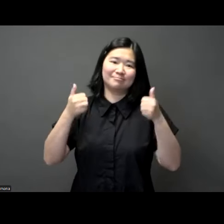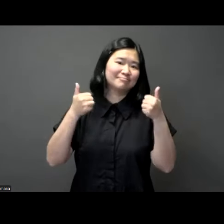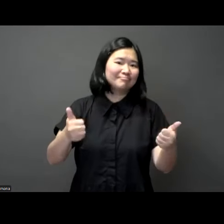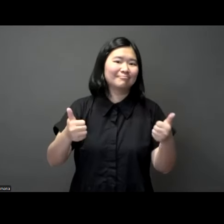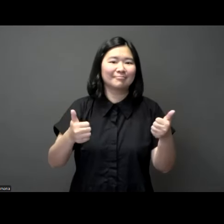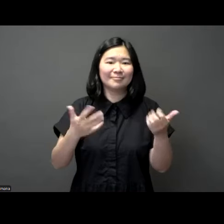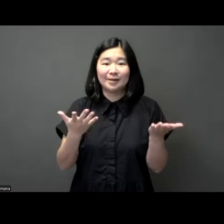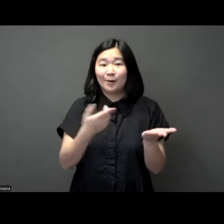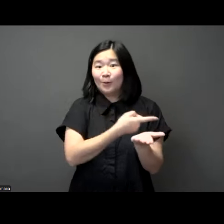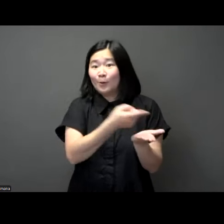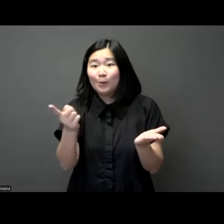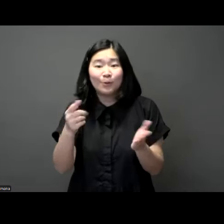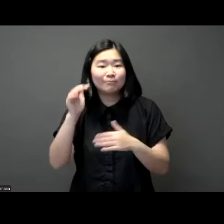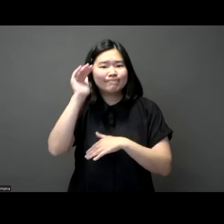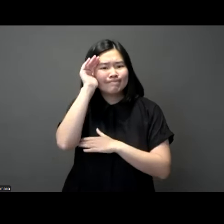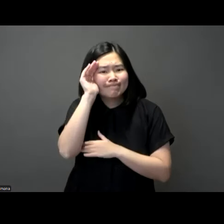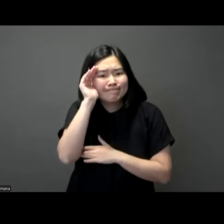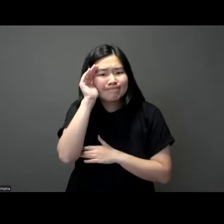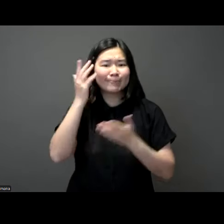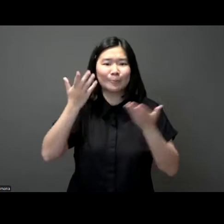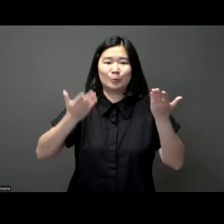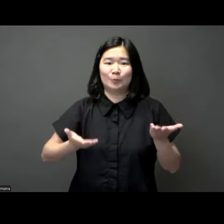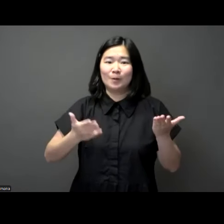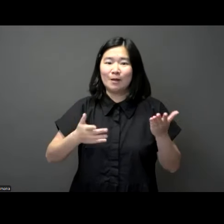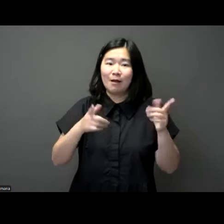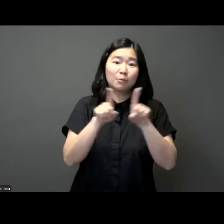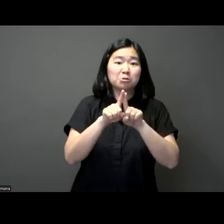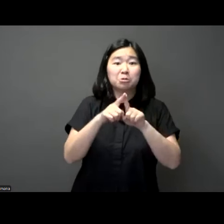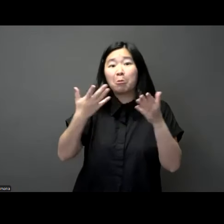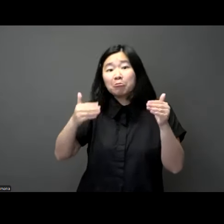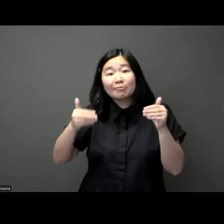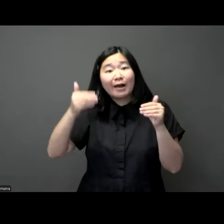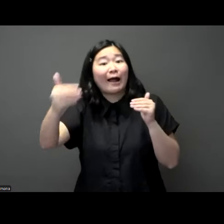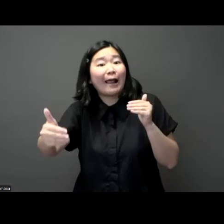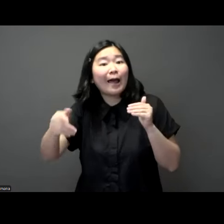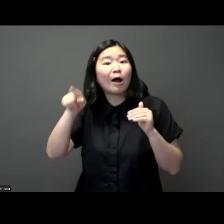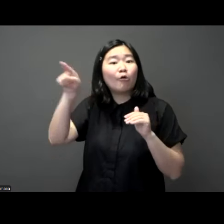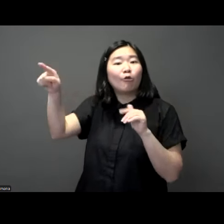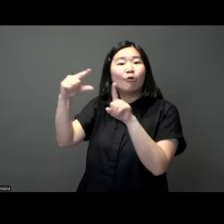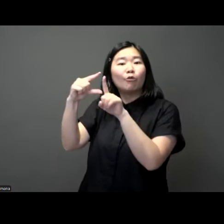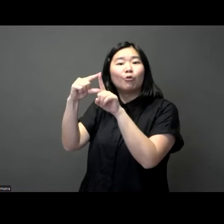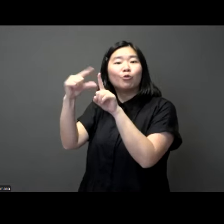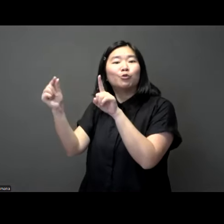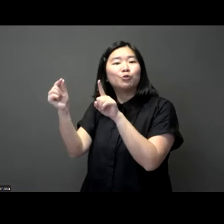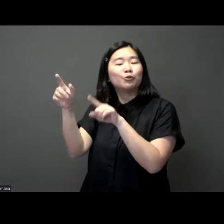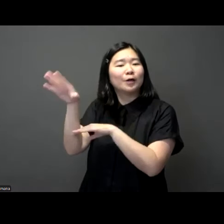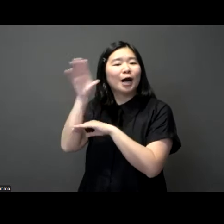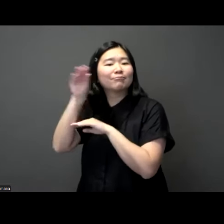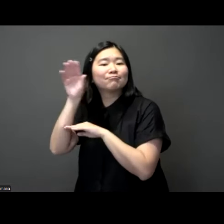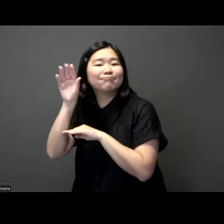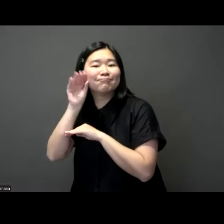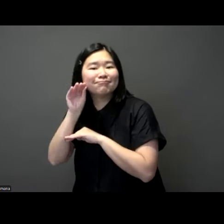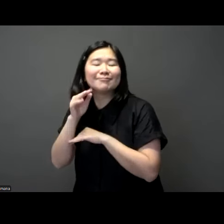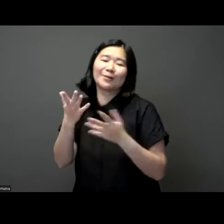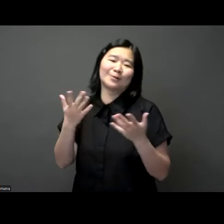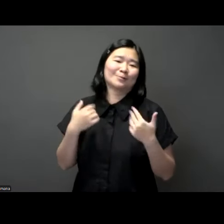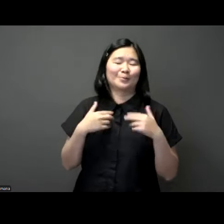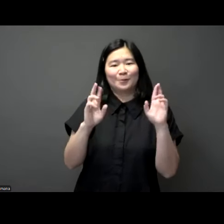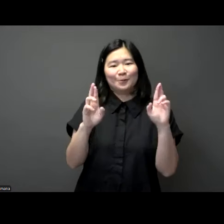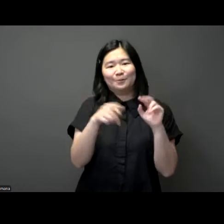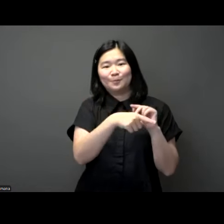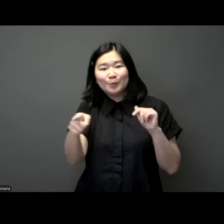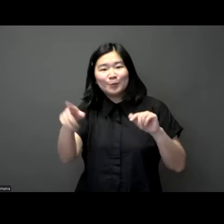YouTube, for your efforts, for the efforts that are being made in the countries, for the progress that you're making. It is only together that we are going